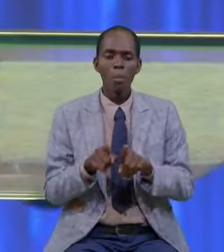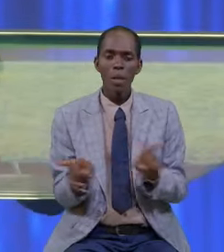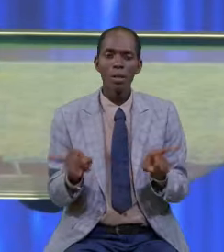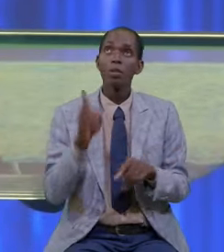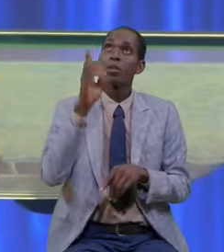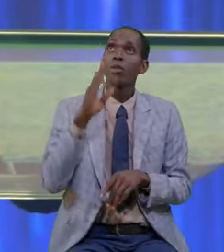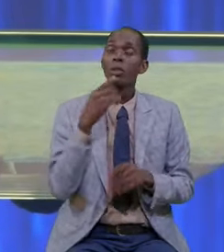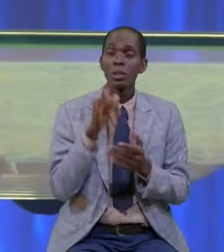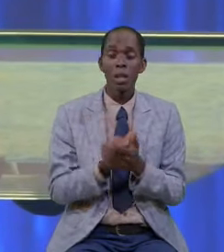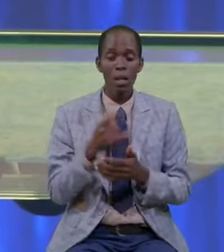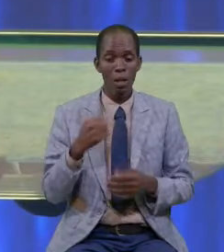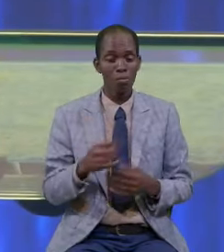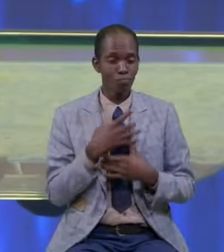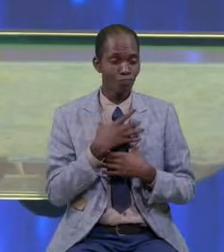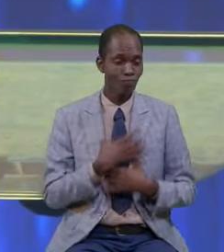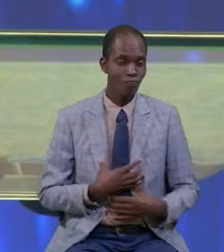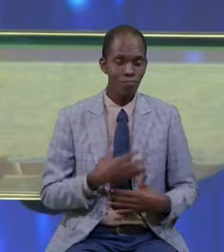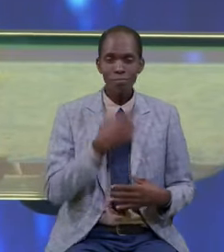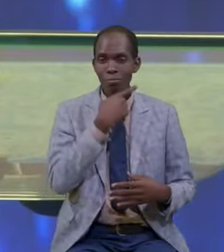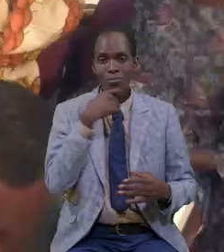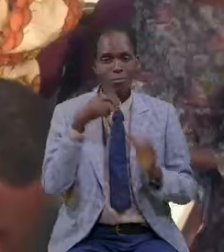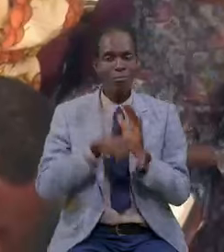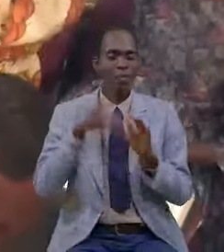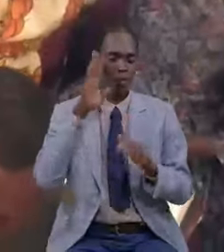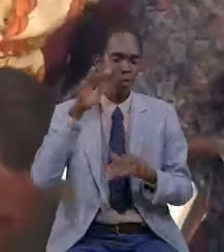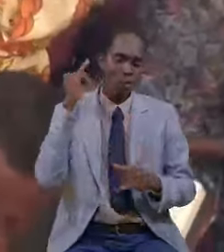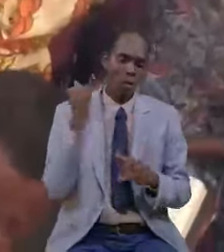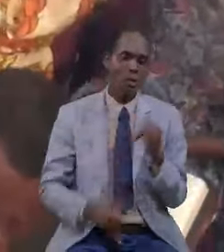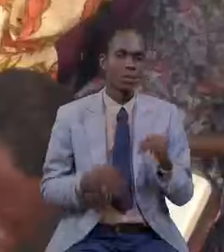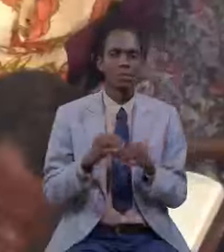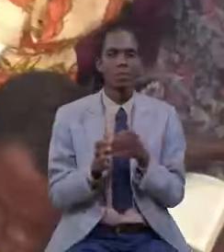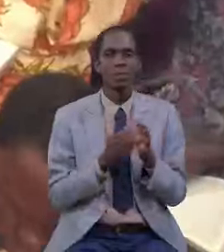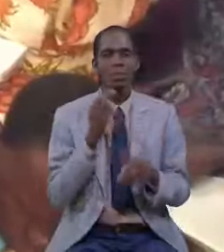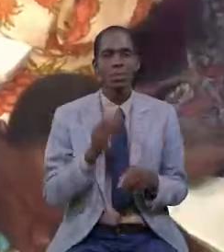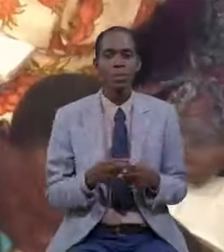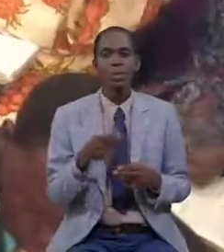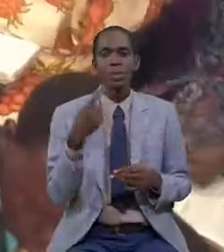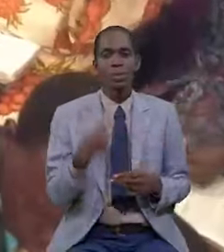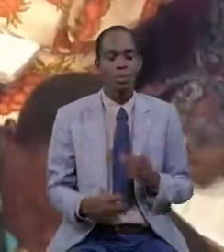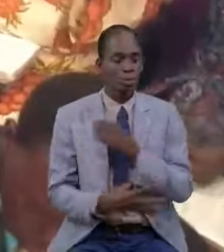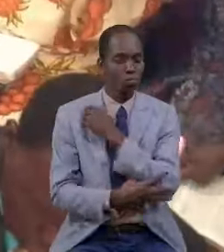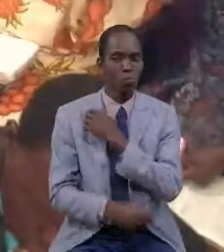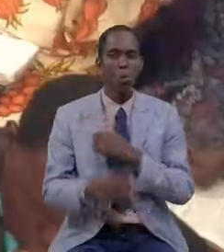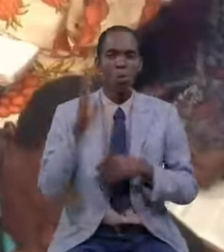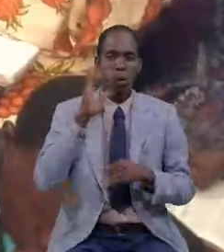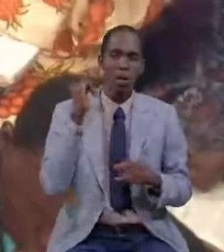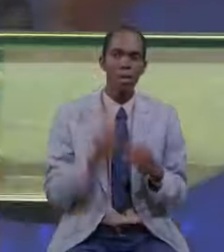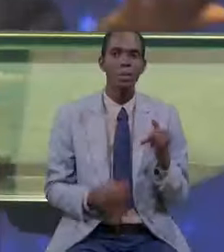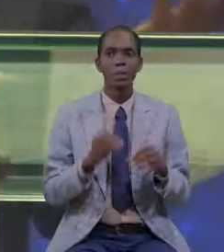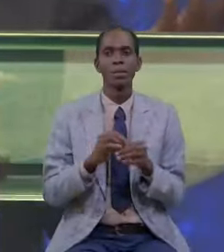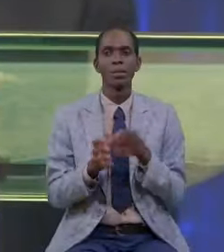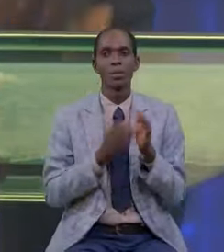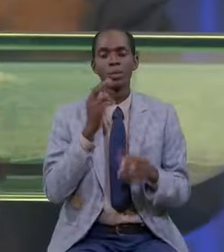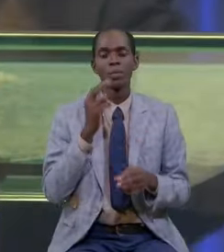famine will be over. The hunger will be over. The poverty will be over.